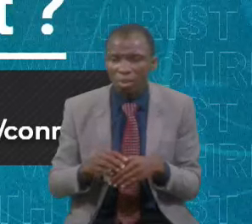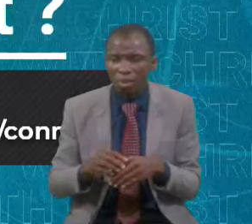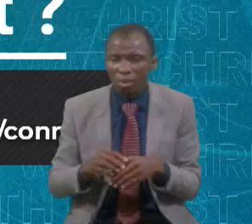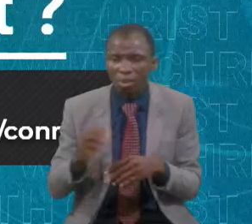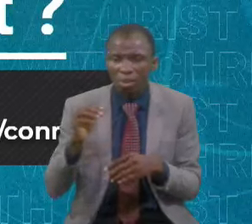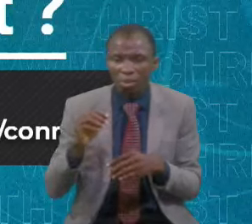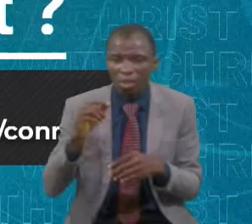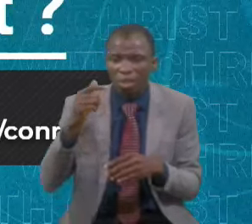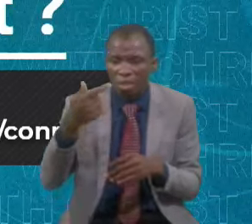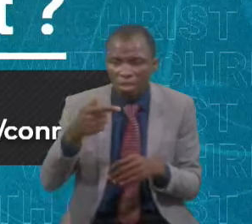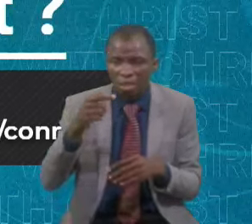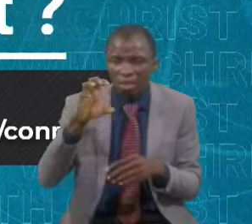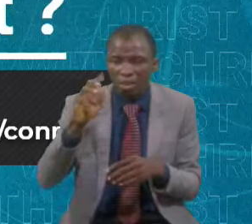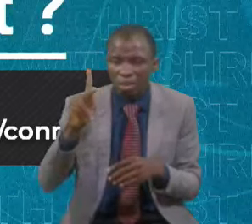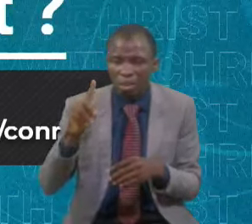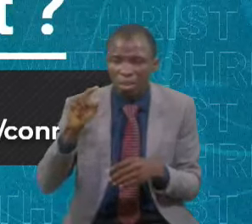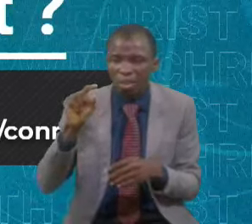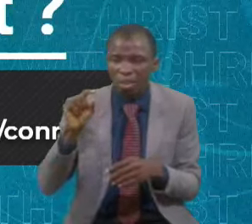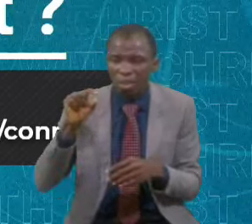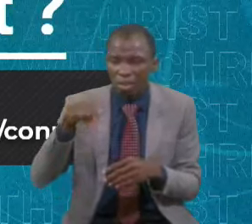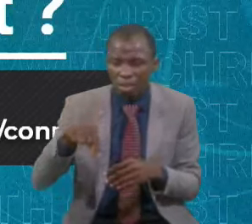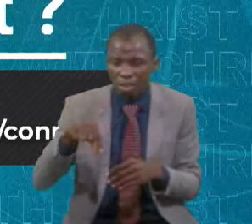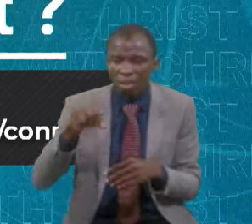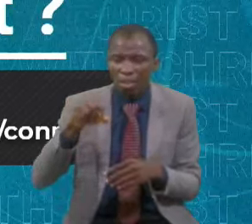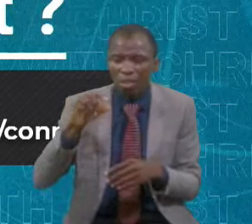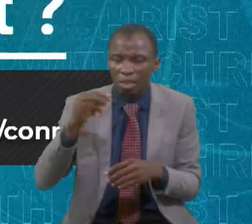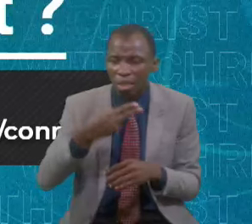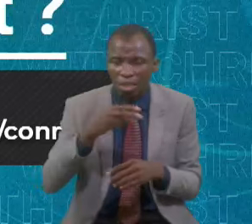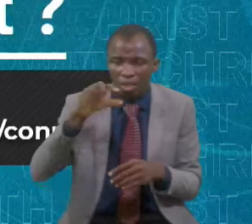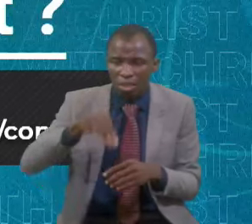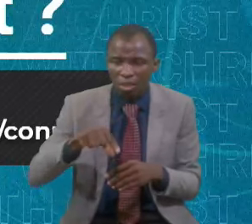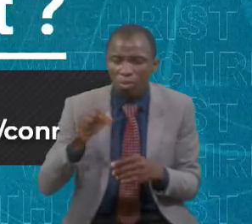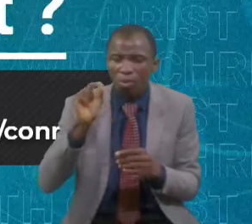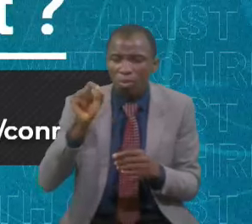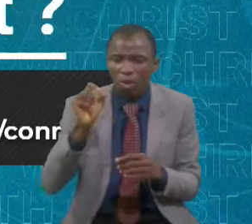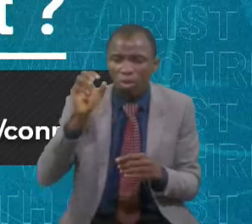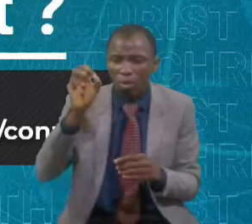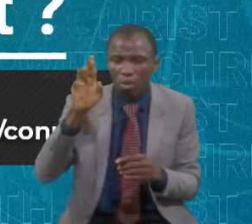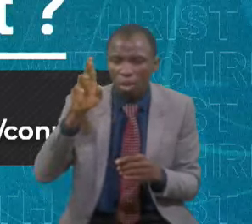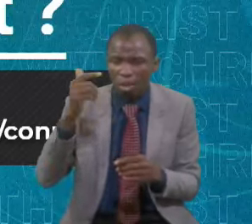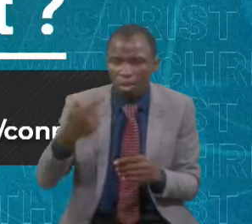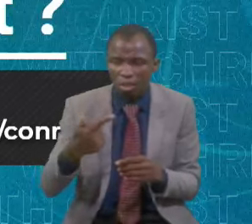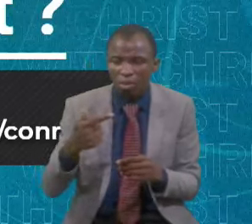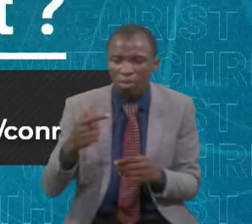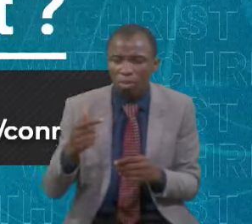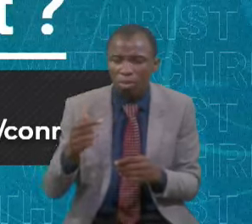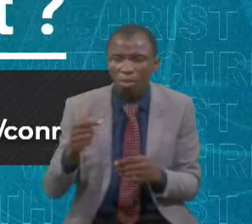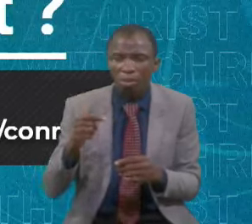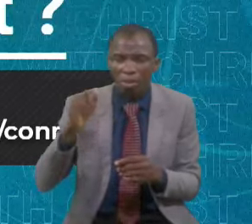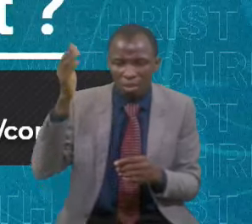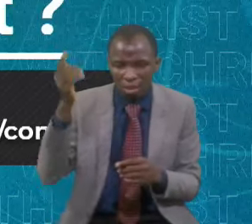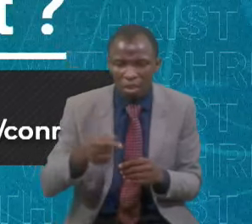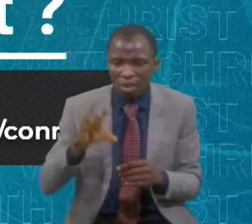gckhq.org/connect. As you see those places, please fill out the forms so we